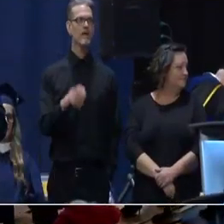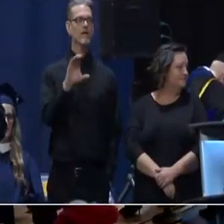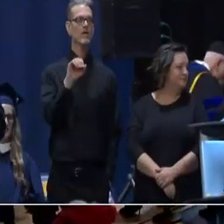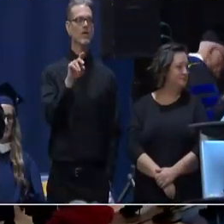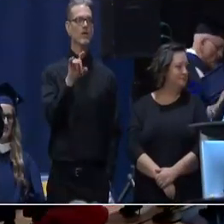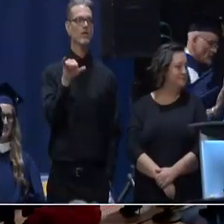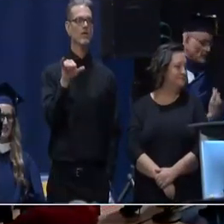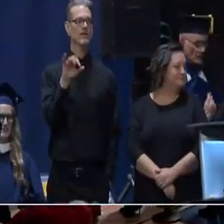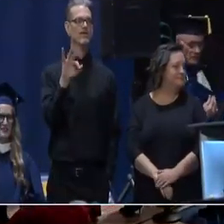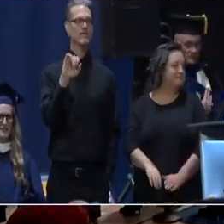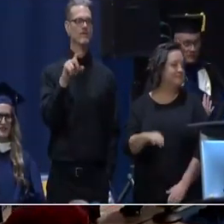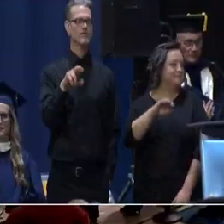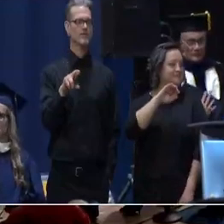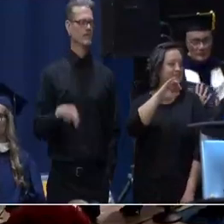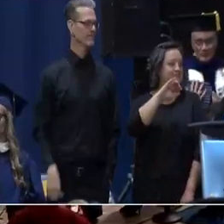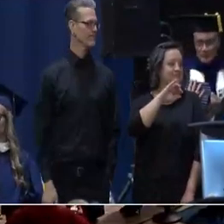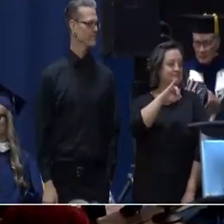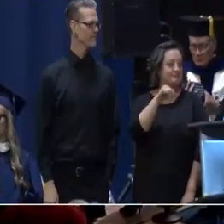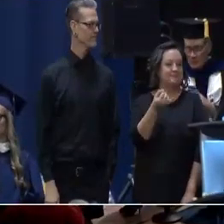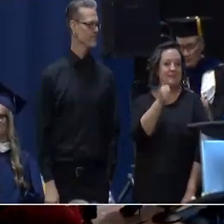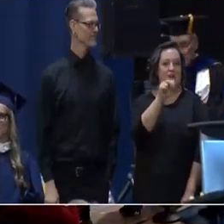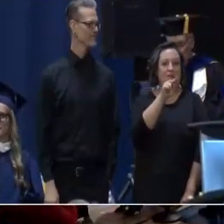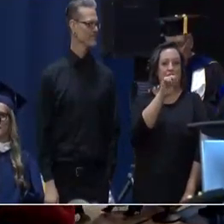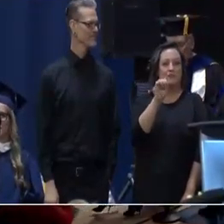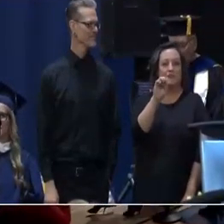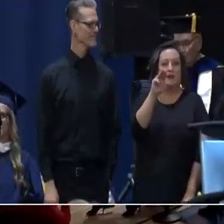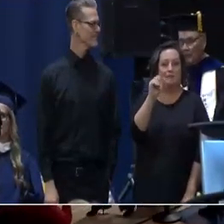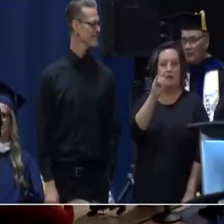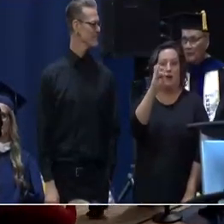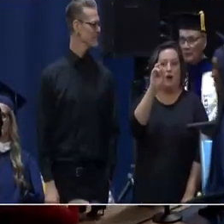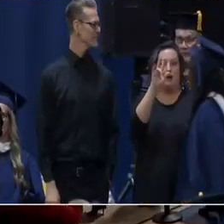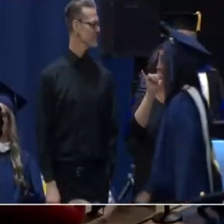Courtney Fisher. Janae McCarty.